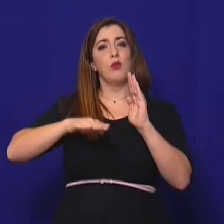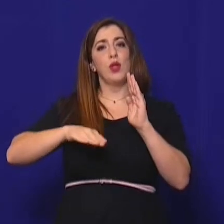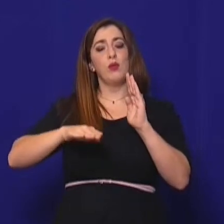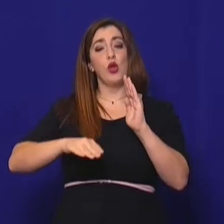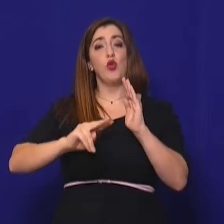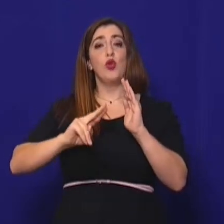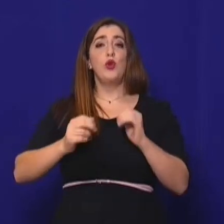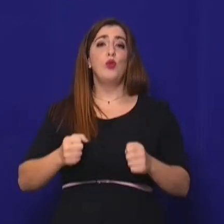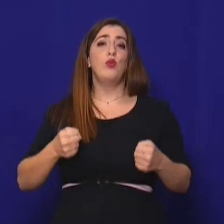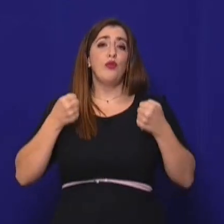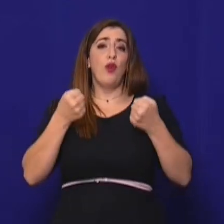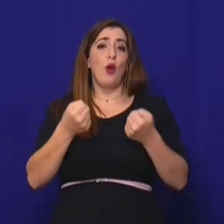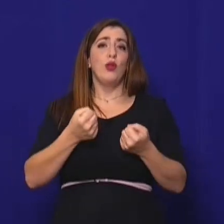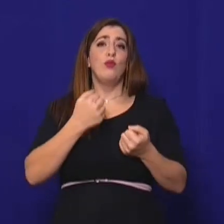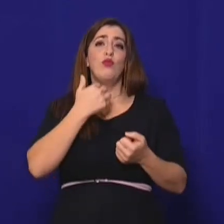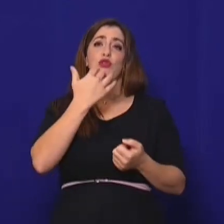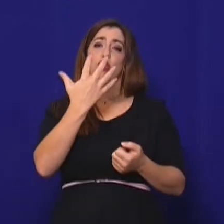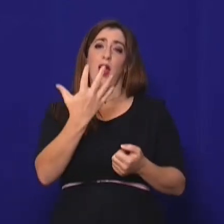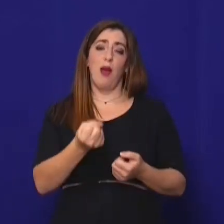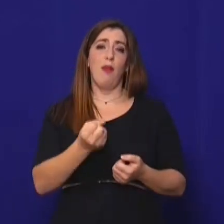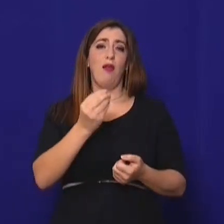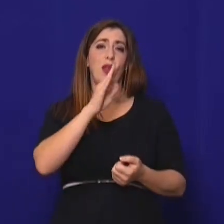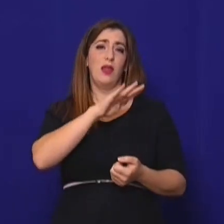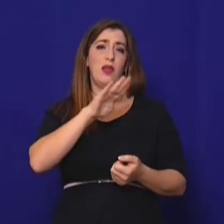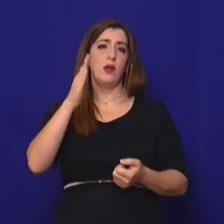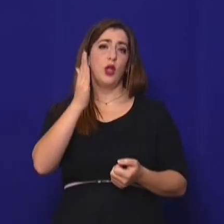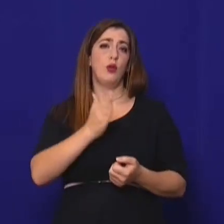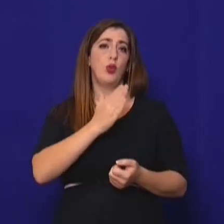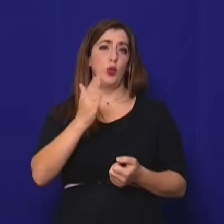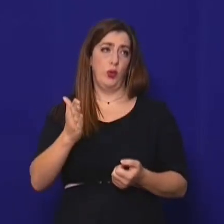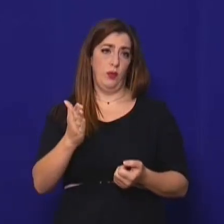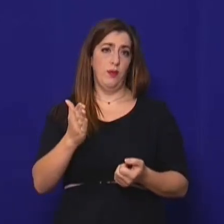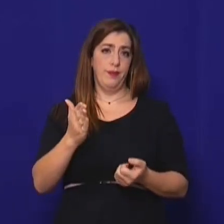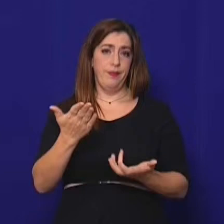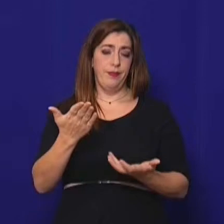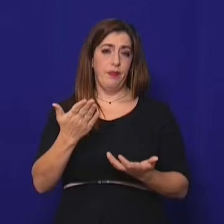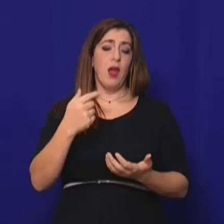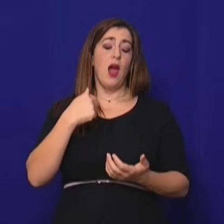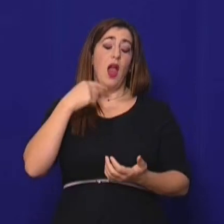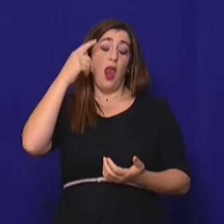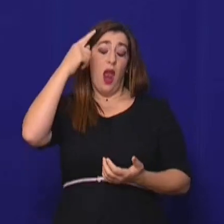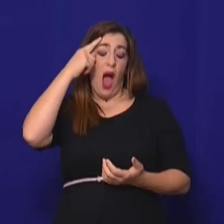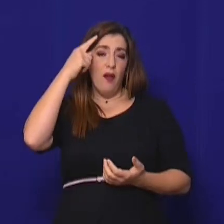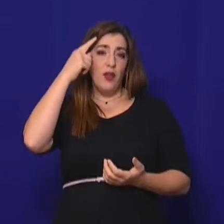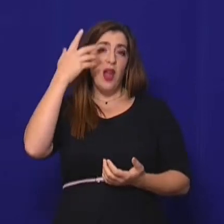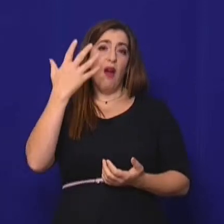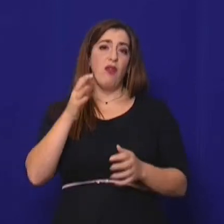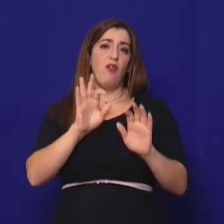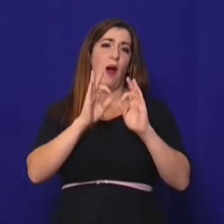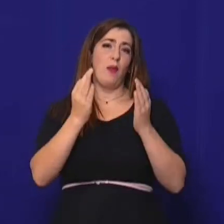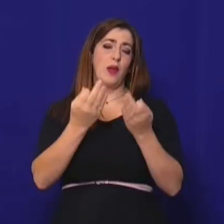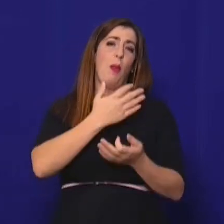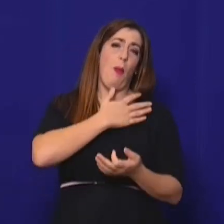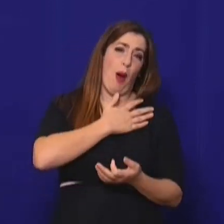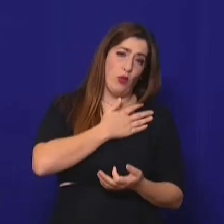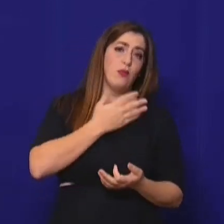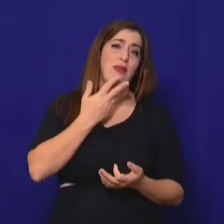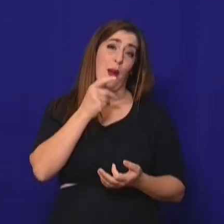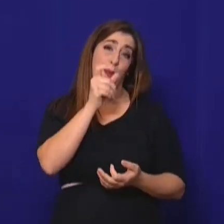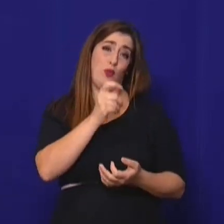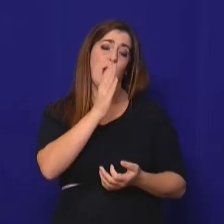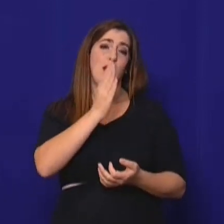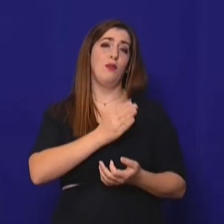baxxa. Aħna lina kull mewt hija telfa u nista' maġna wkoll għall-familjari kollha tan-nies id-dieqa li wieħed